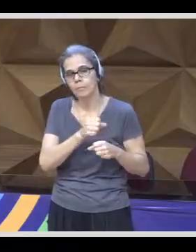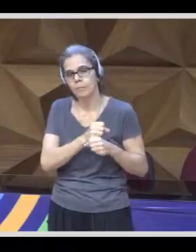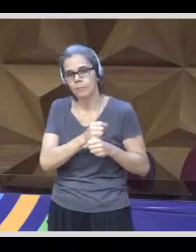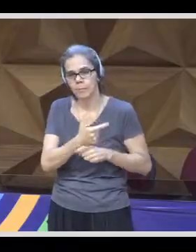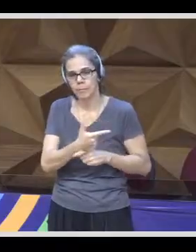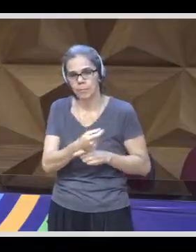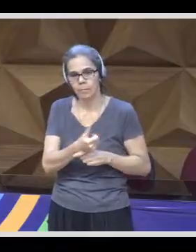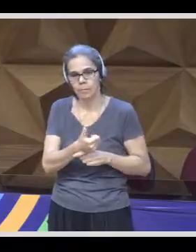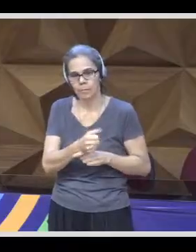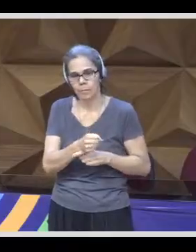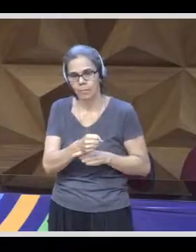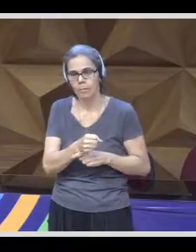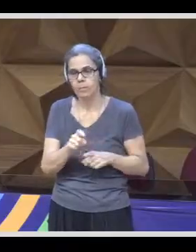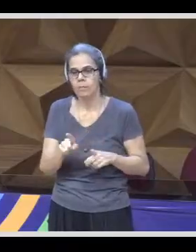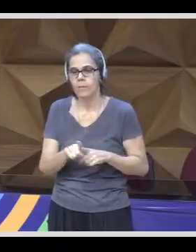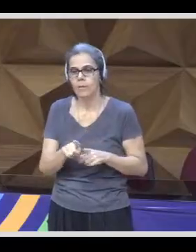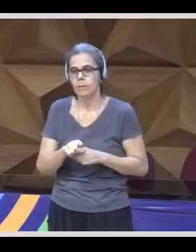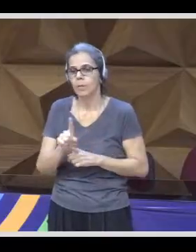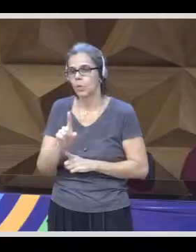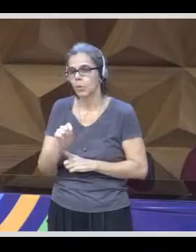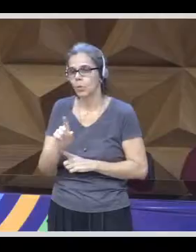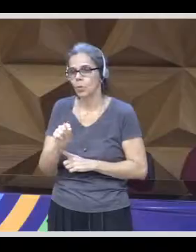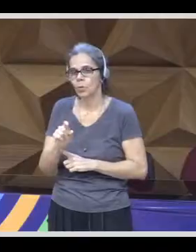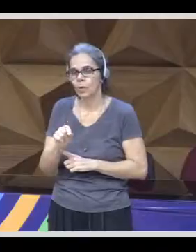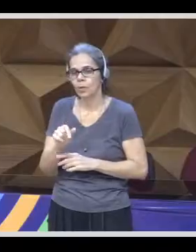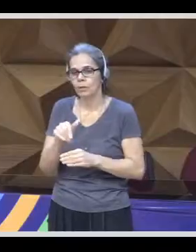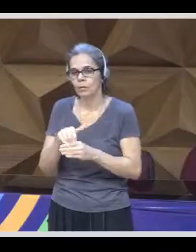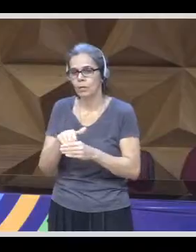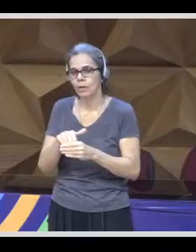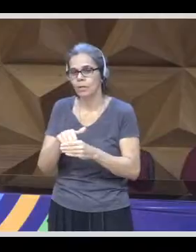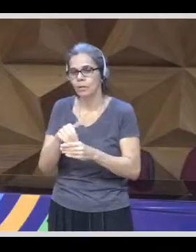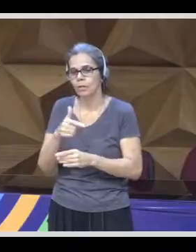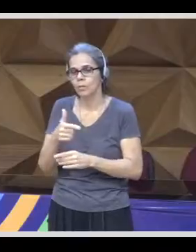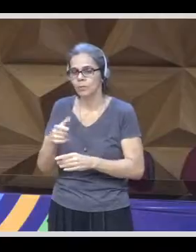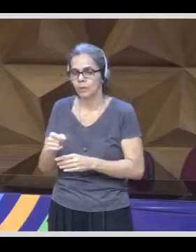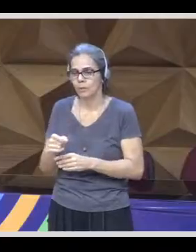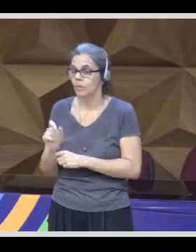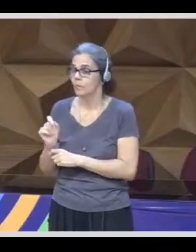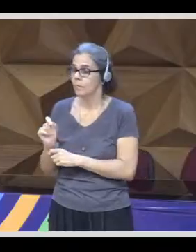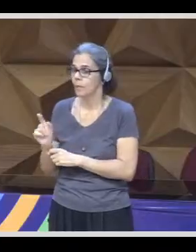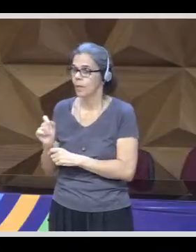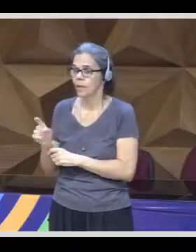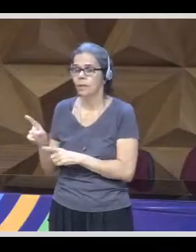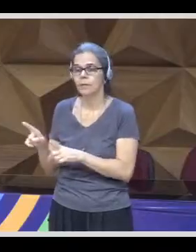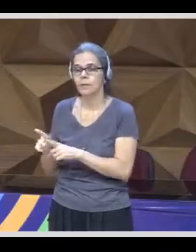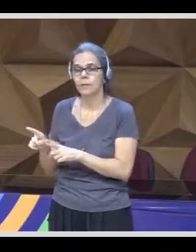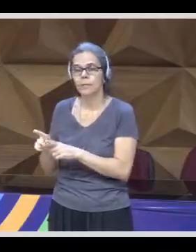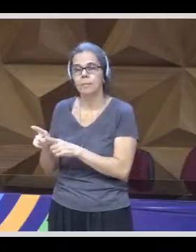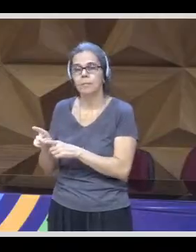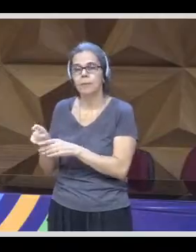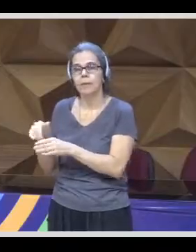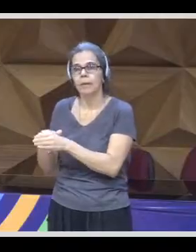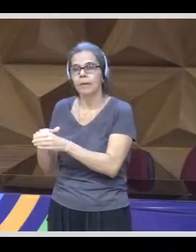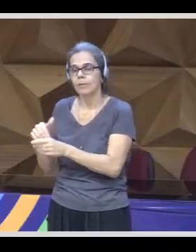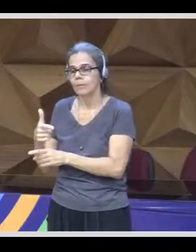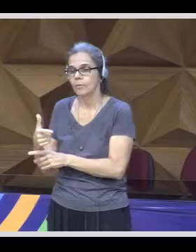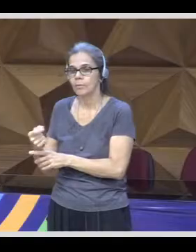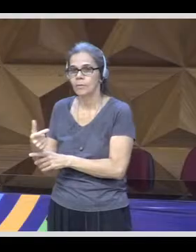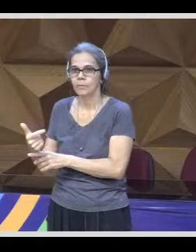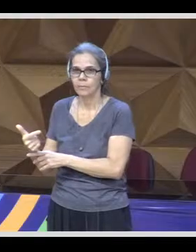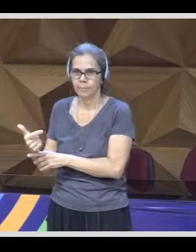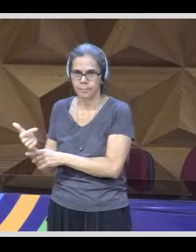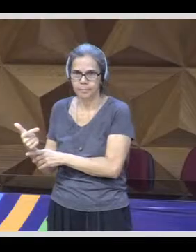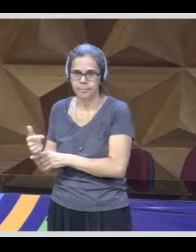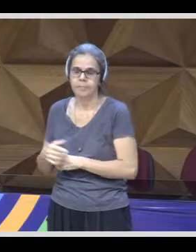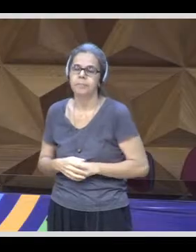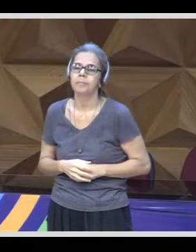elections. And we did for Telegram on the last Brazilian election. I'm going to show results of 2 of these case studies. So we start